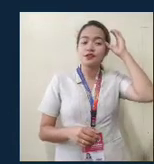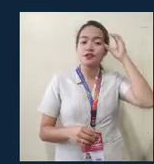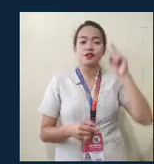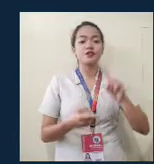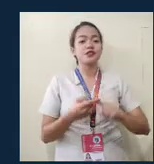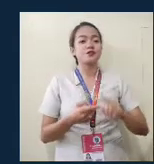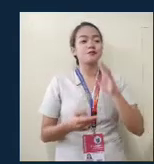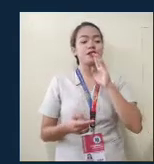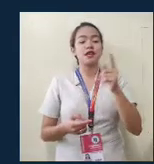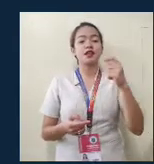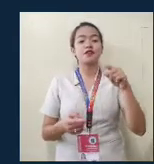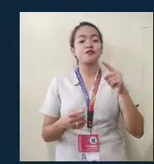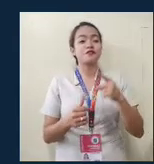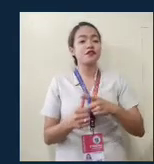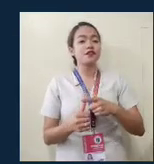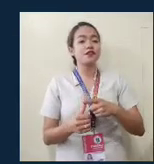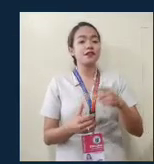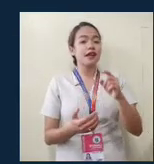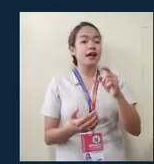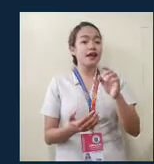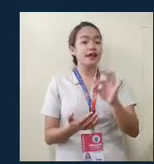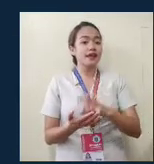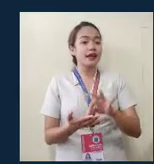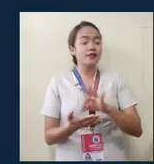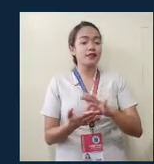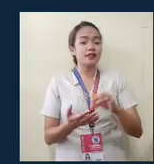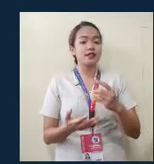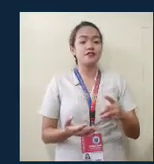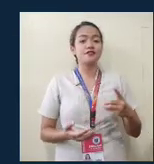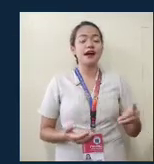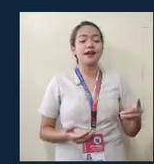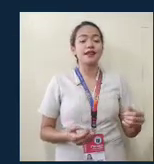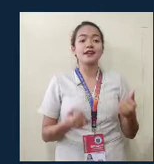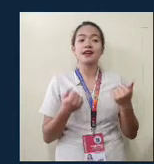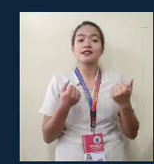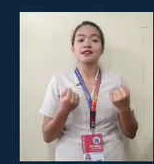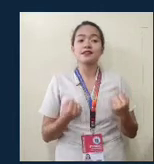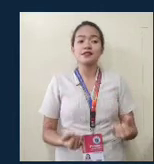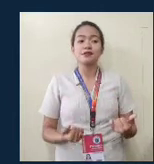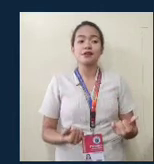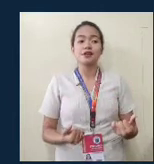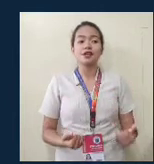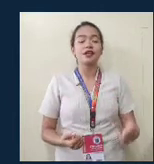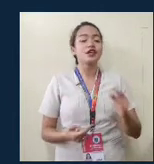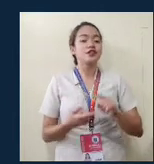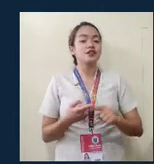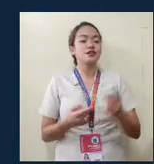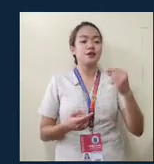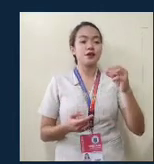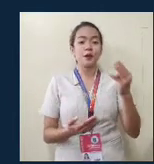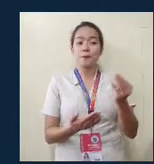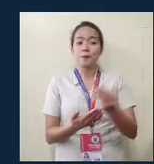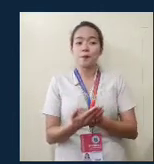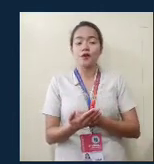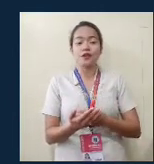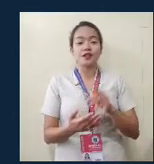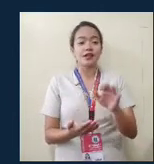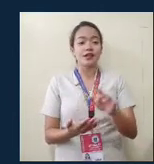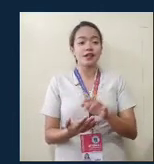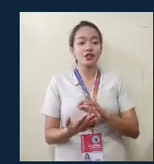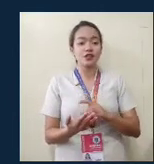device similar to the modern calculator and process information.